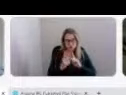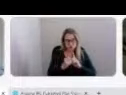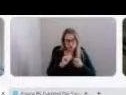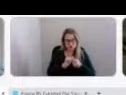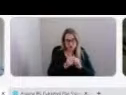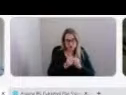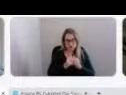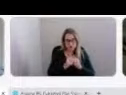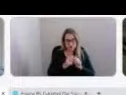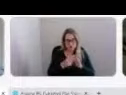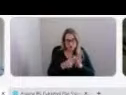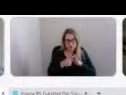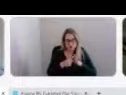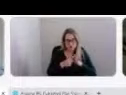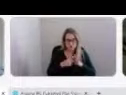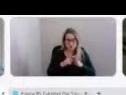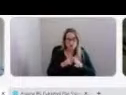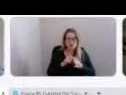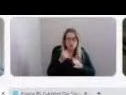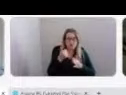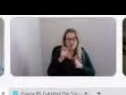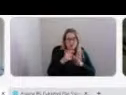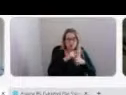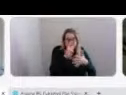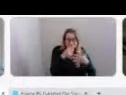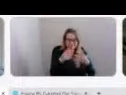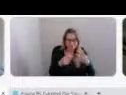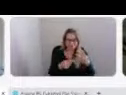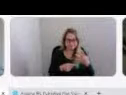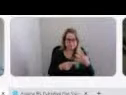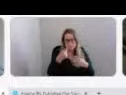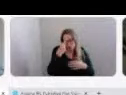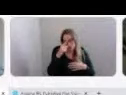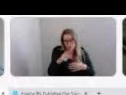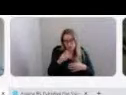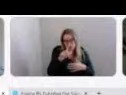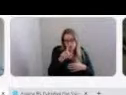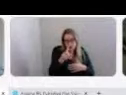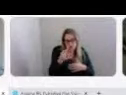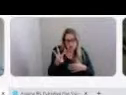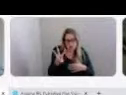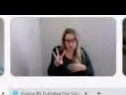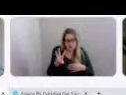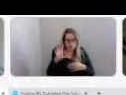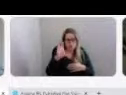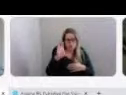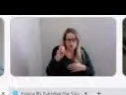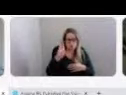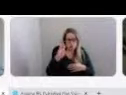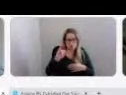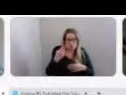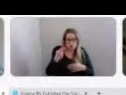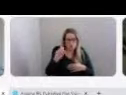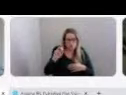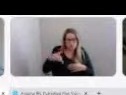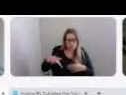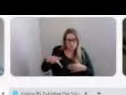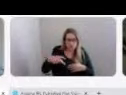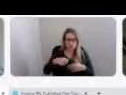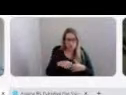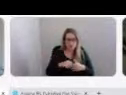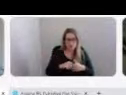criteria along with other criteria for adjacent ld6 the coconino county map fixes the problem of over packing